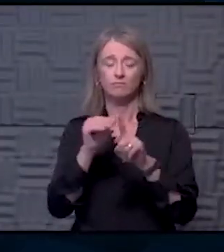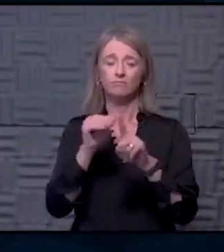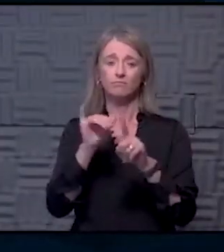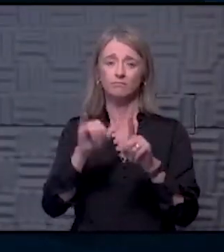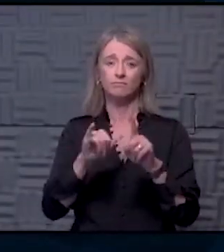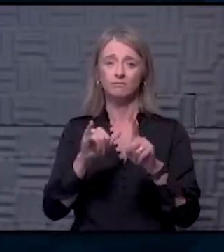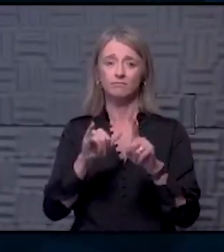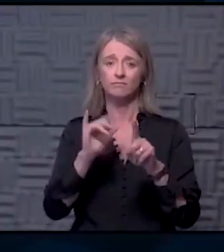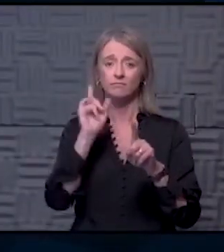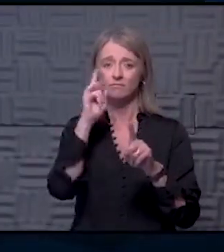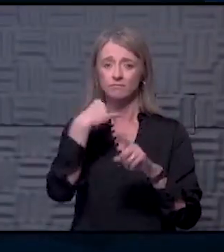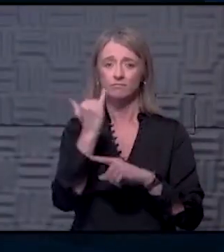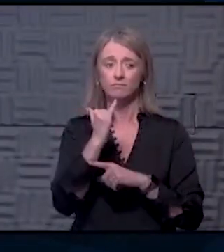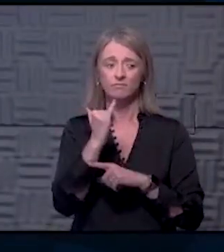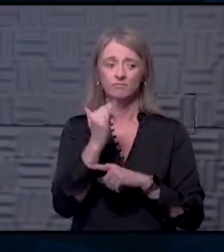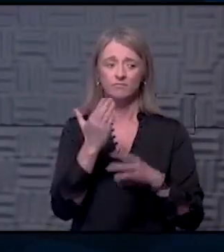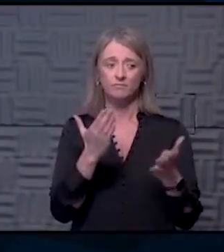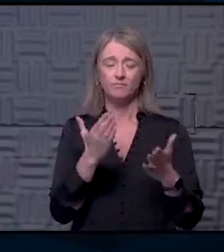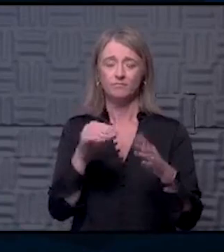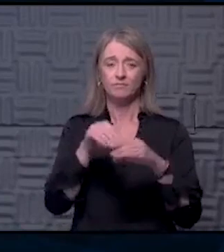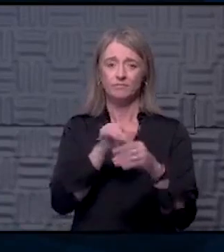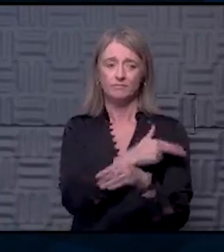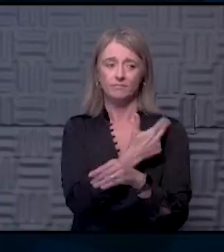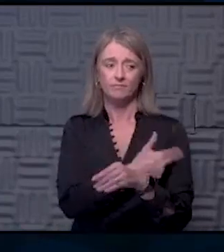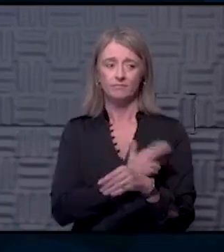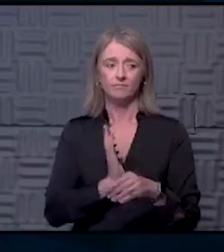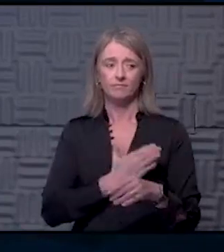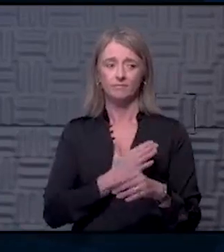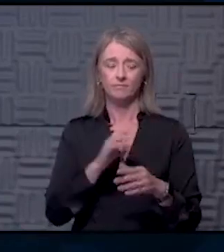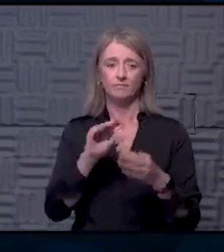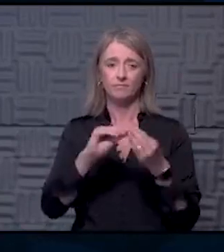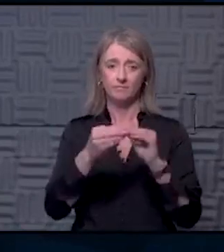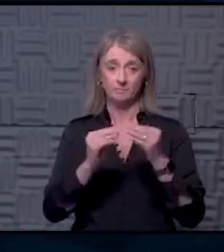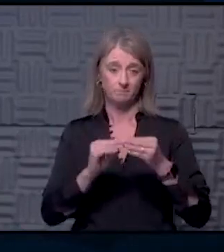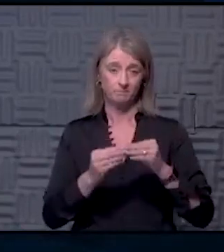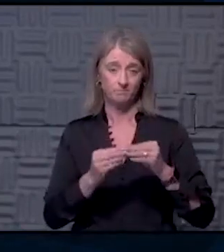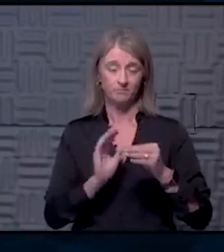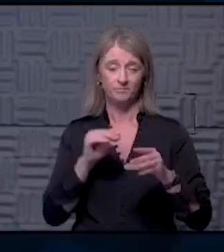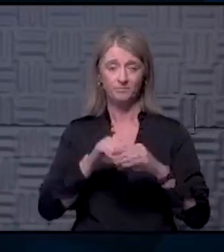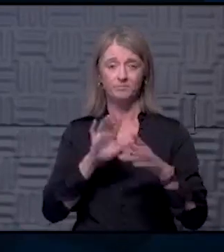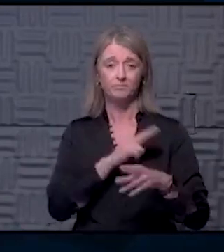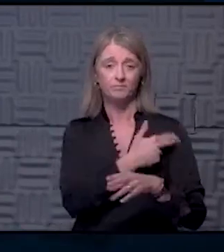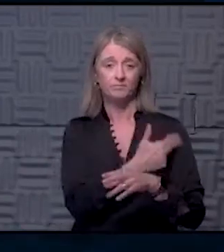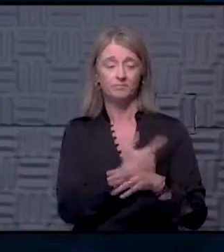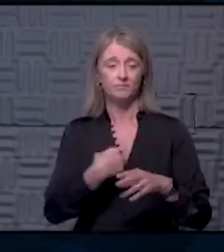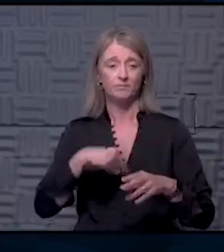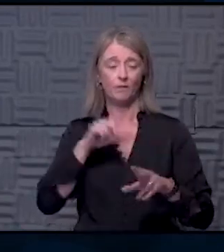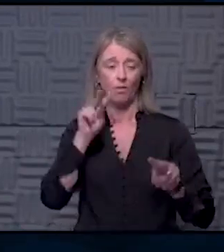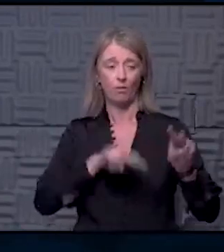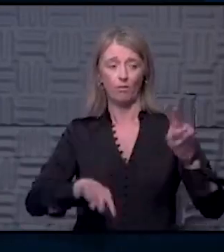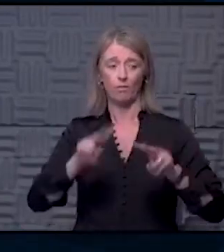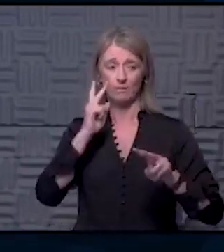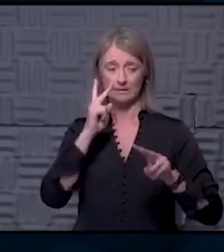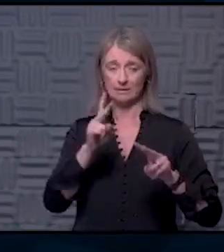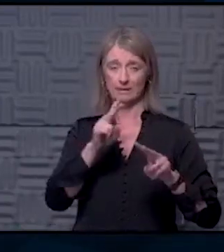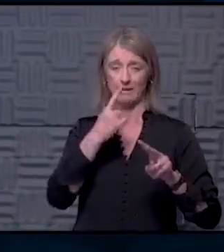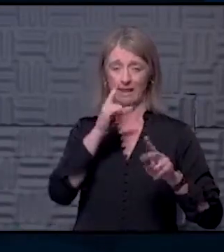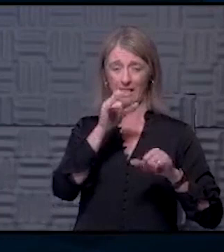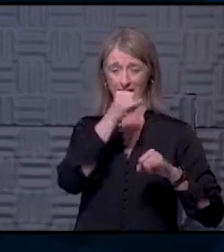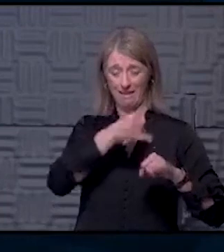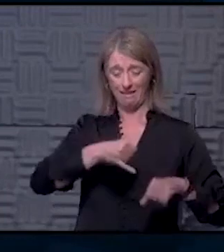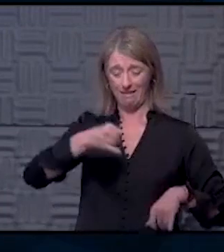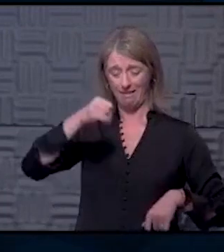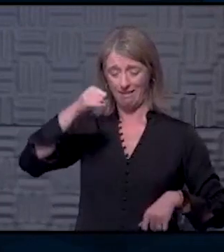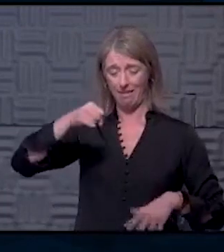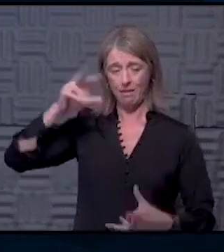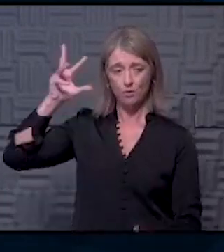that translated to here in our hospital. So this is our census in the hospital, and look at where we were, right? The gray line is